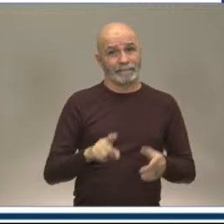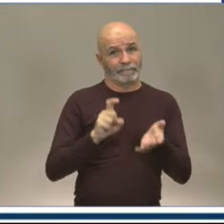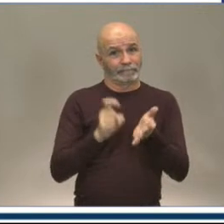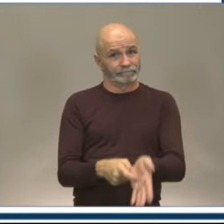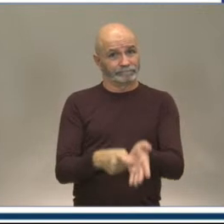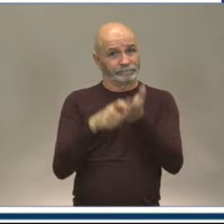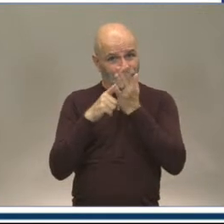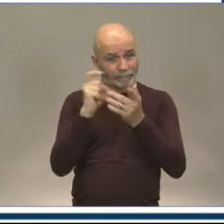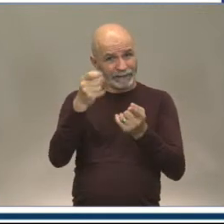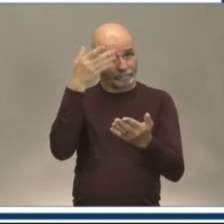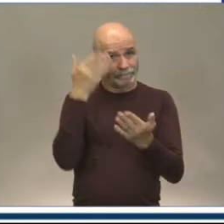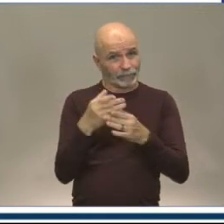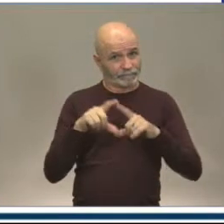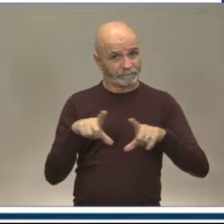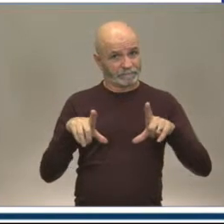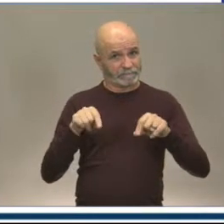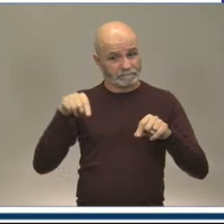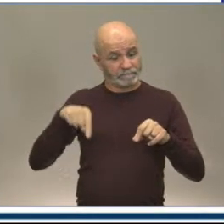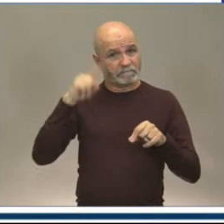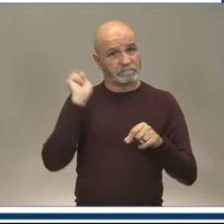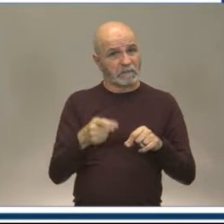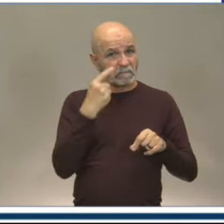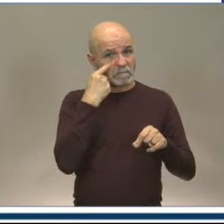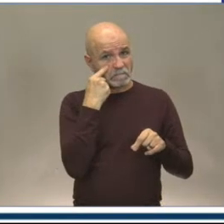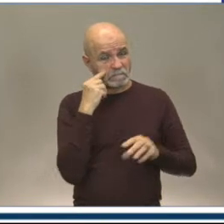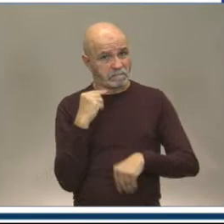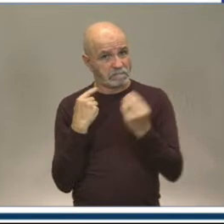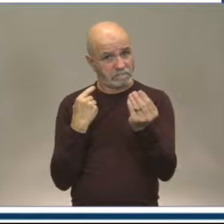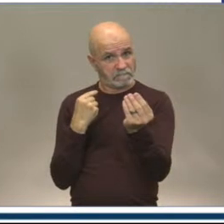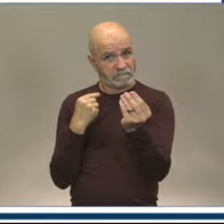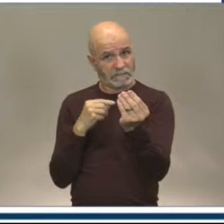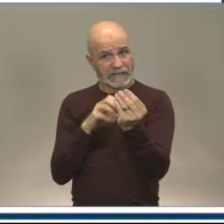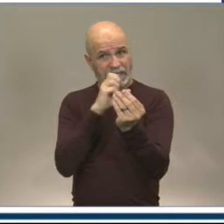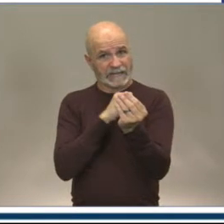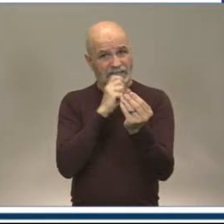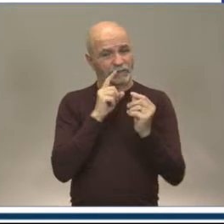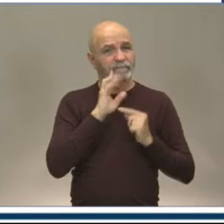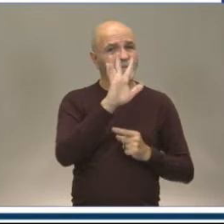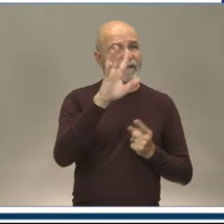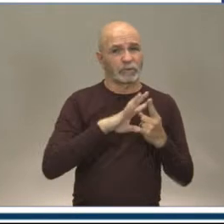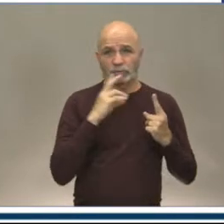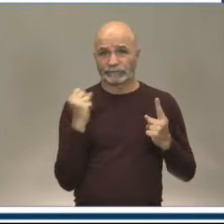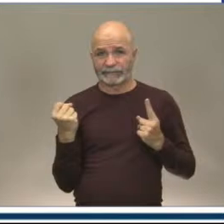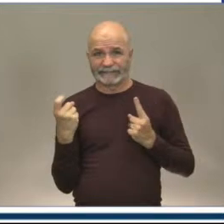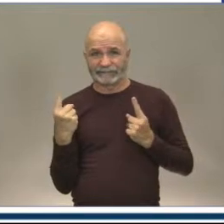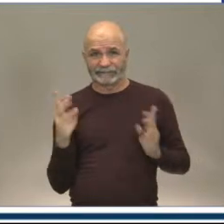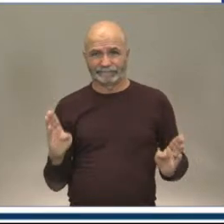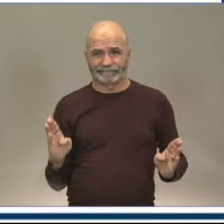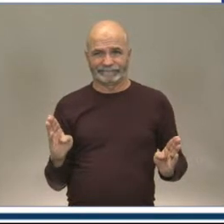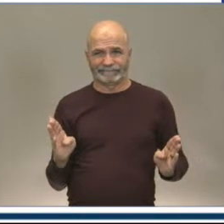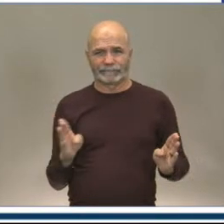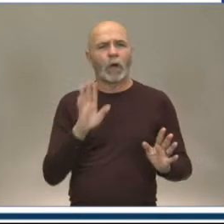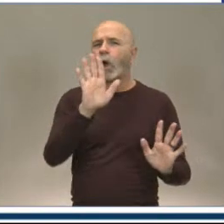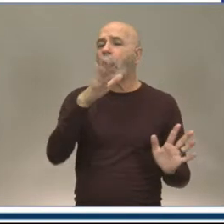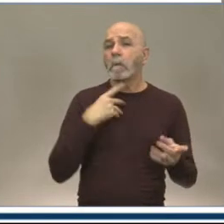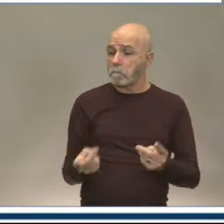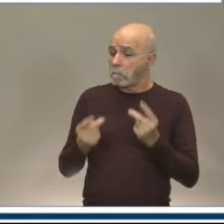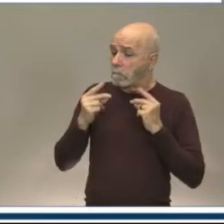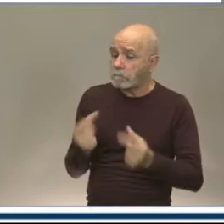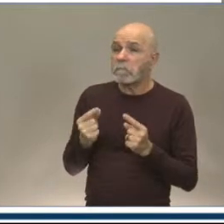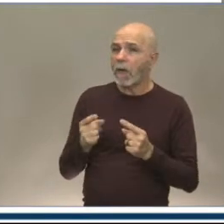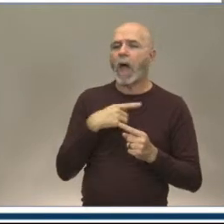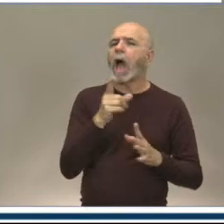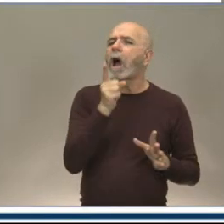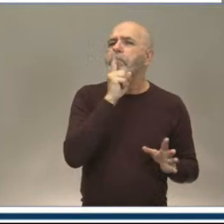requirement be extended downward in age to them? So certainly not immediately. That our proof of vaccination requires people